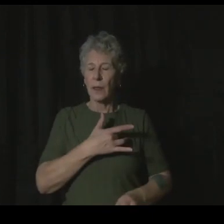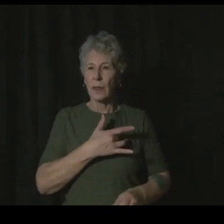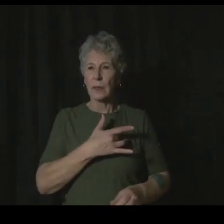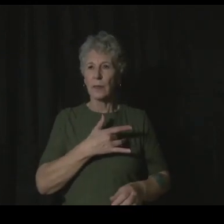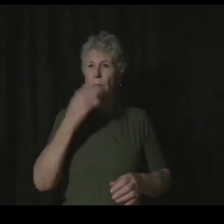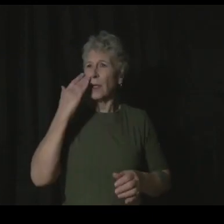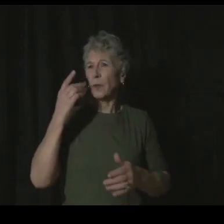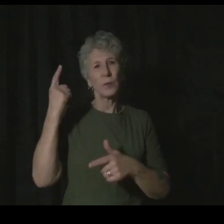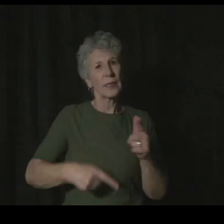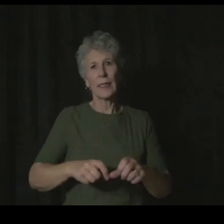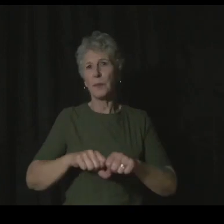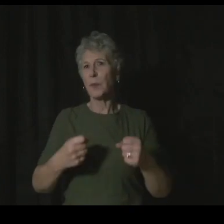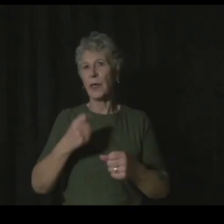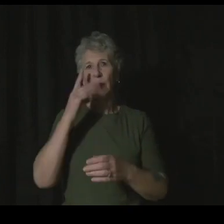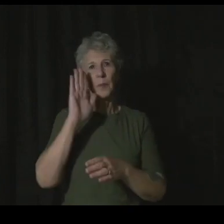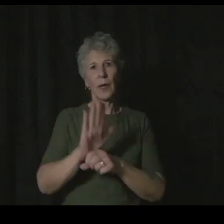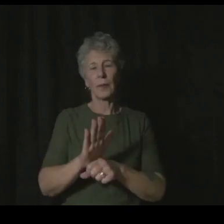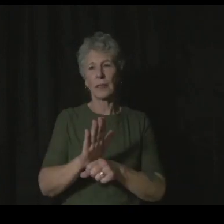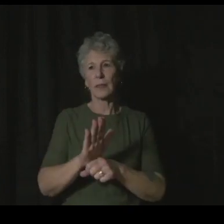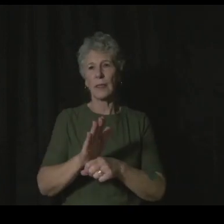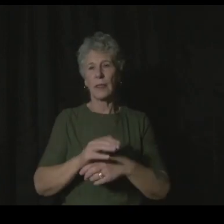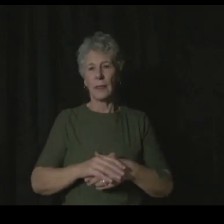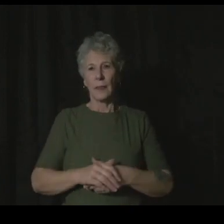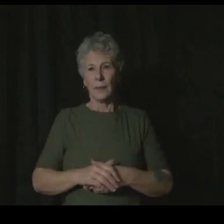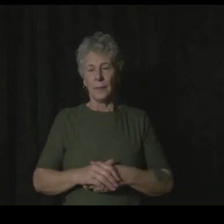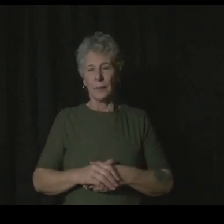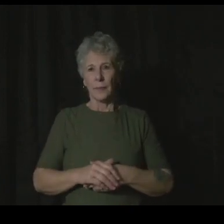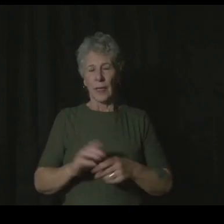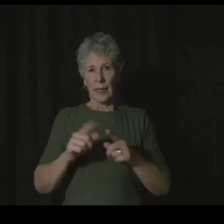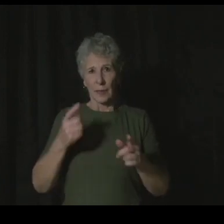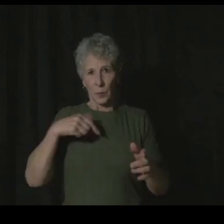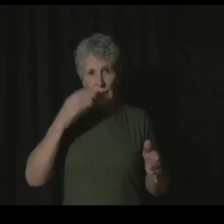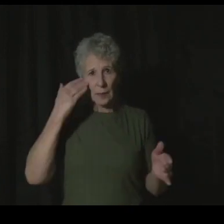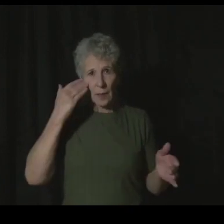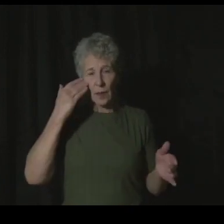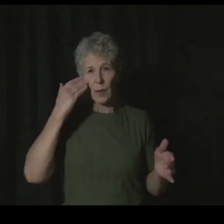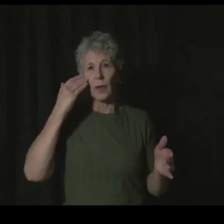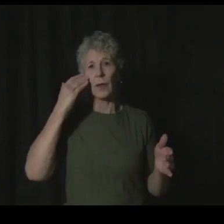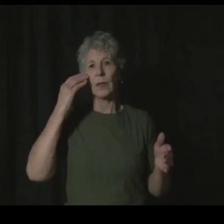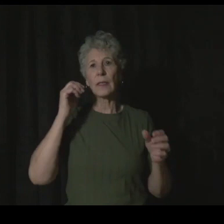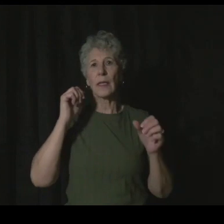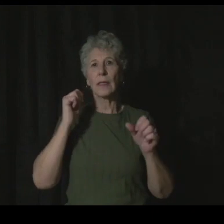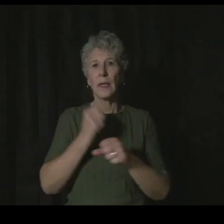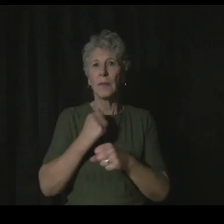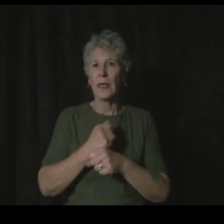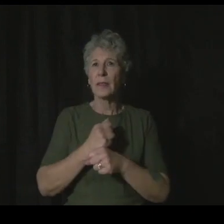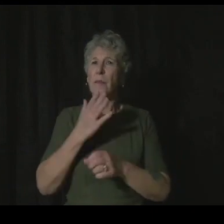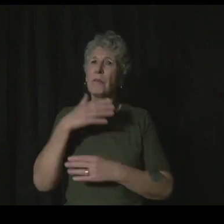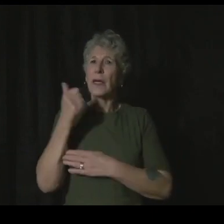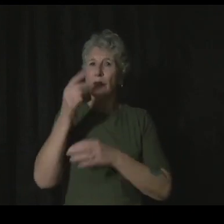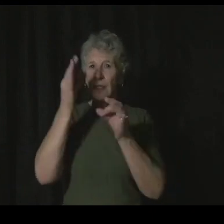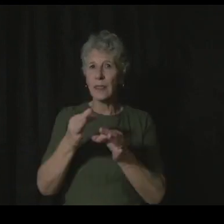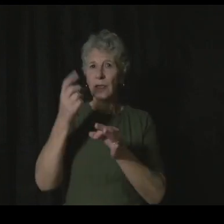that you cannot break them, and that if we, as we know them, we can make better decisions for you